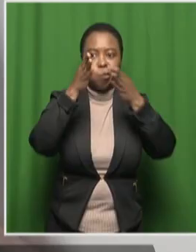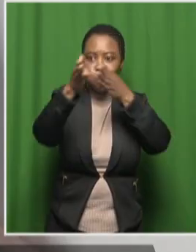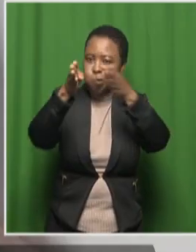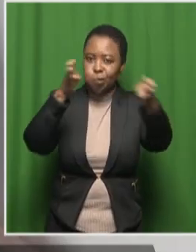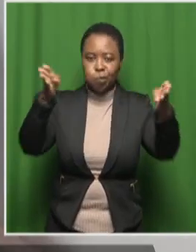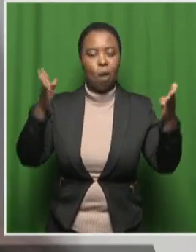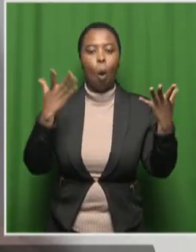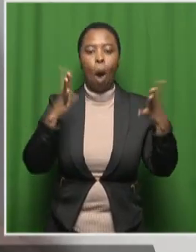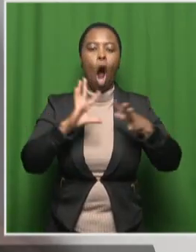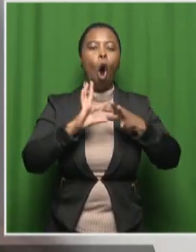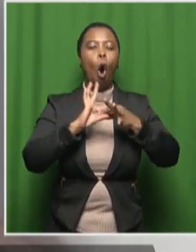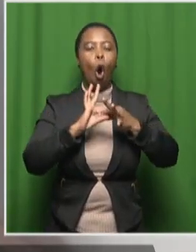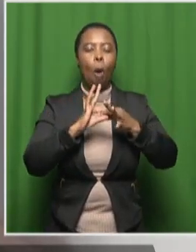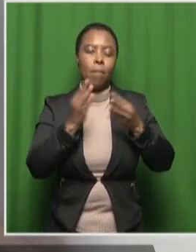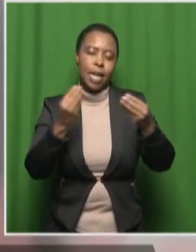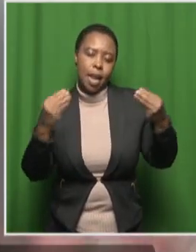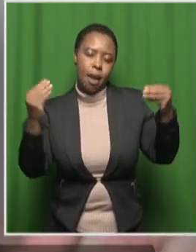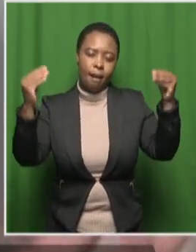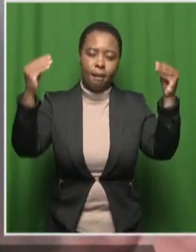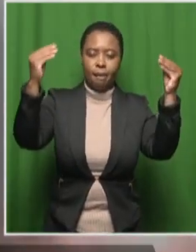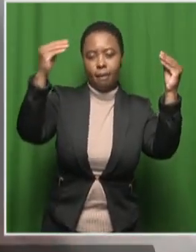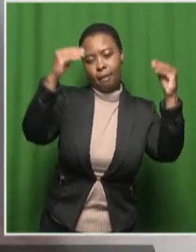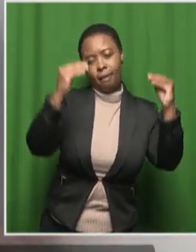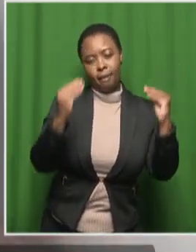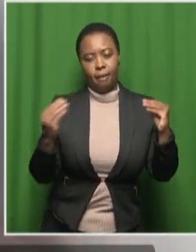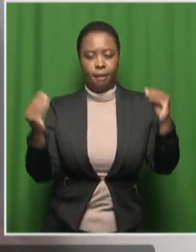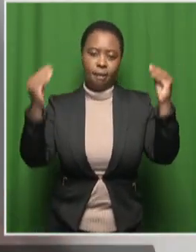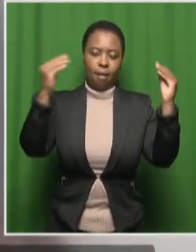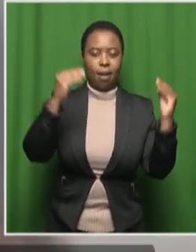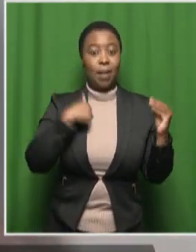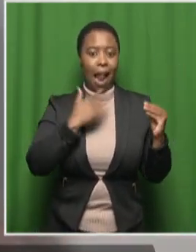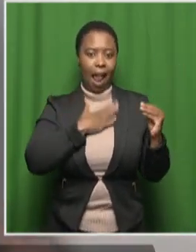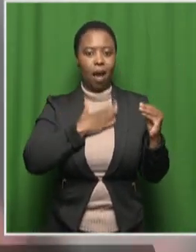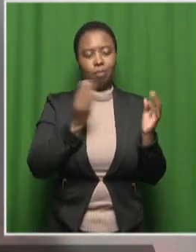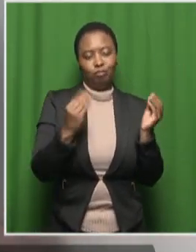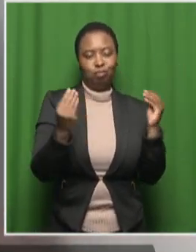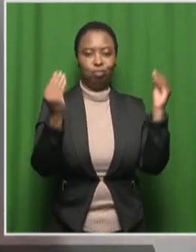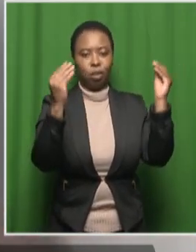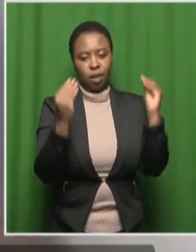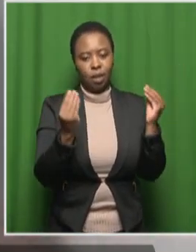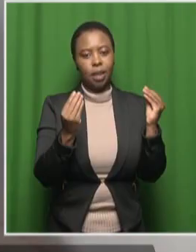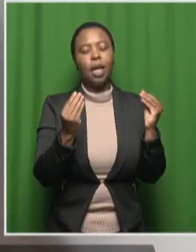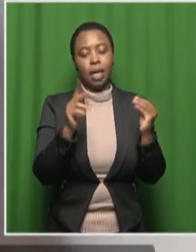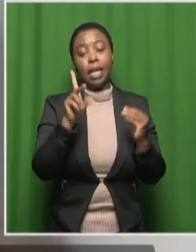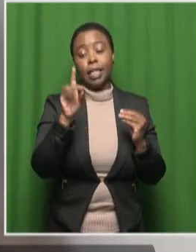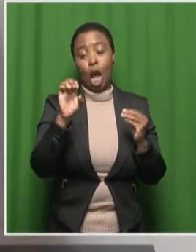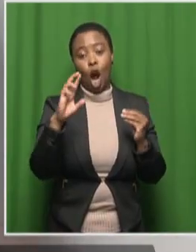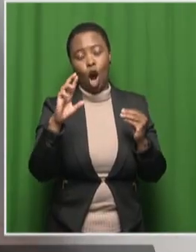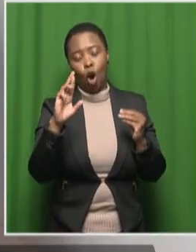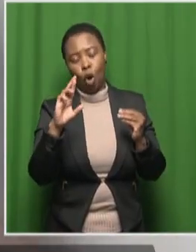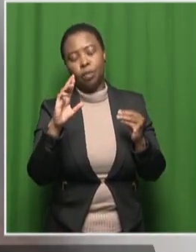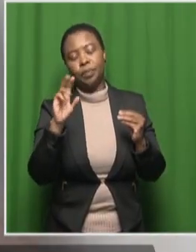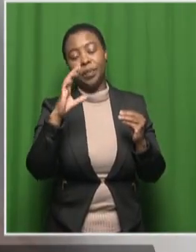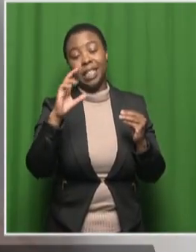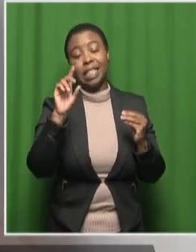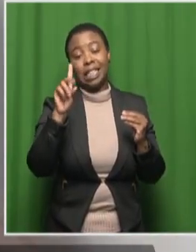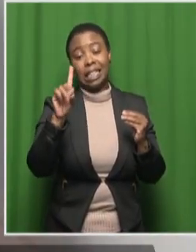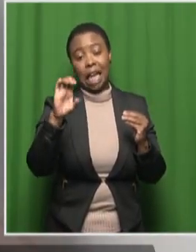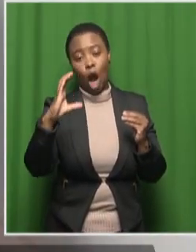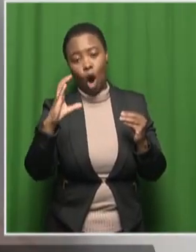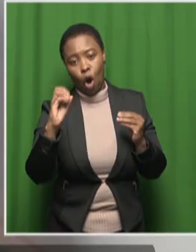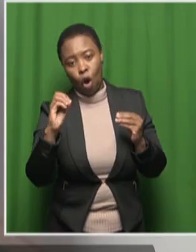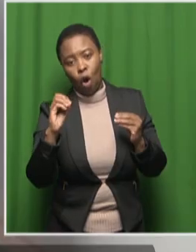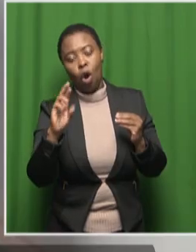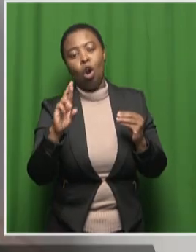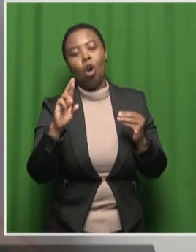decor, because I really do enjoy that. Hence, the Decorex things is all the Decorex thing is also such a big thing.